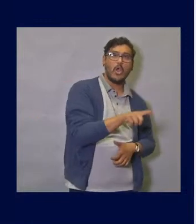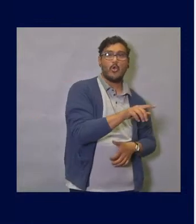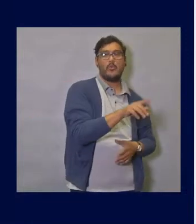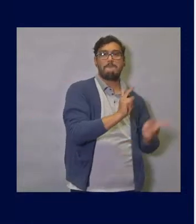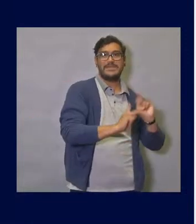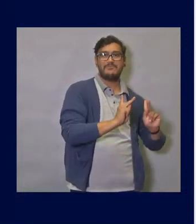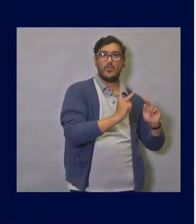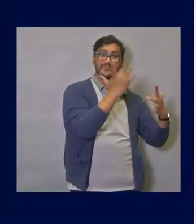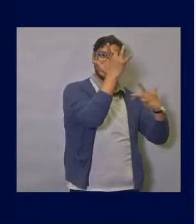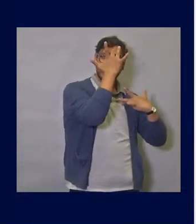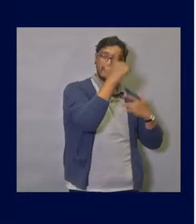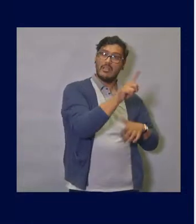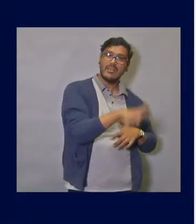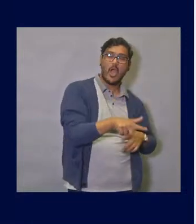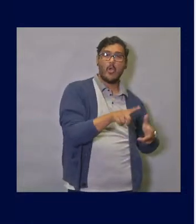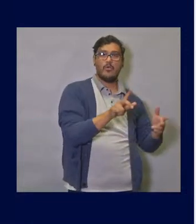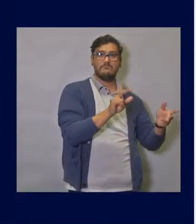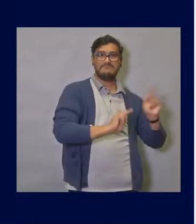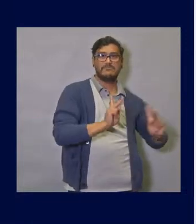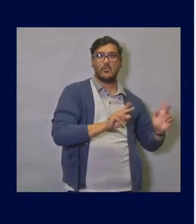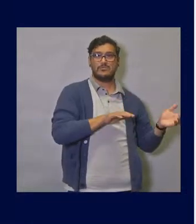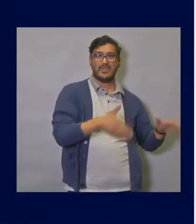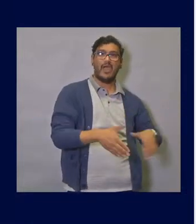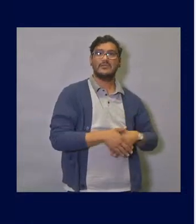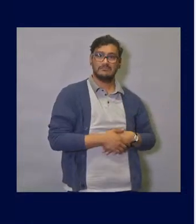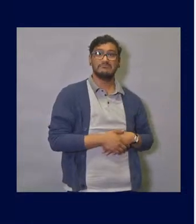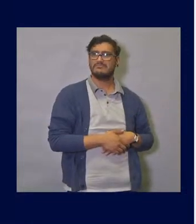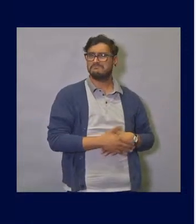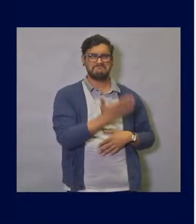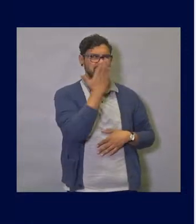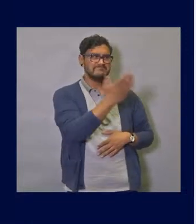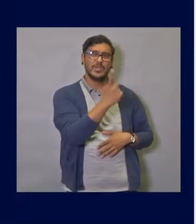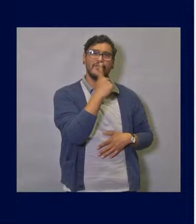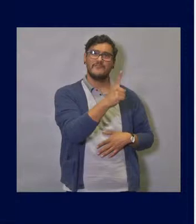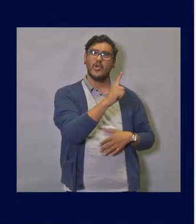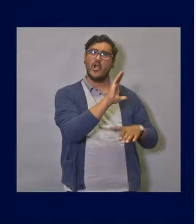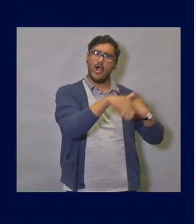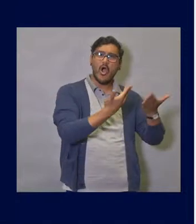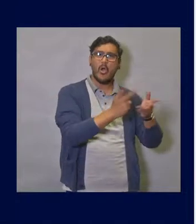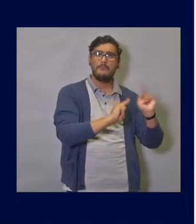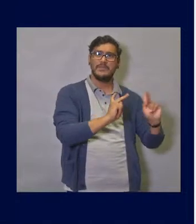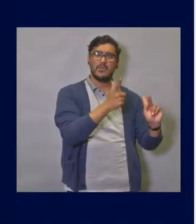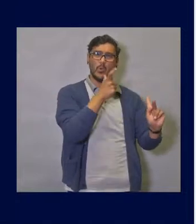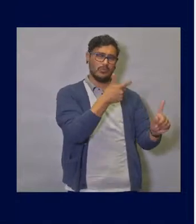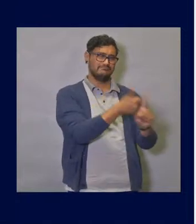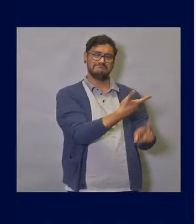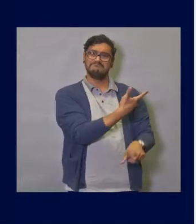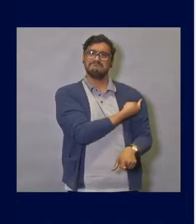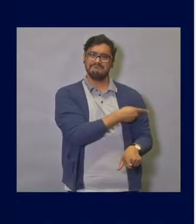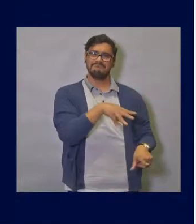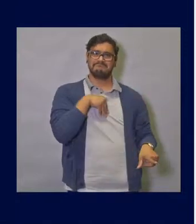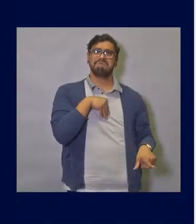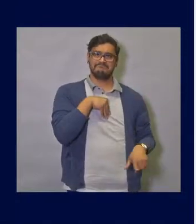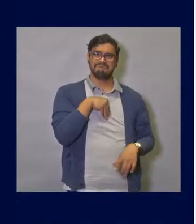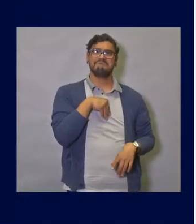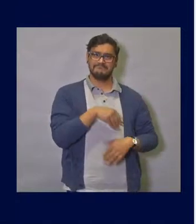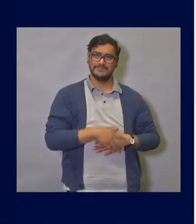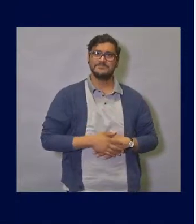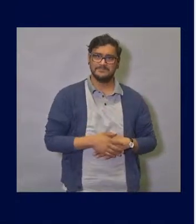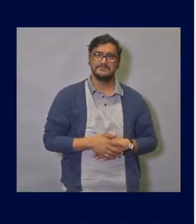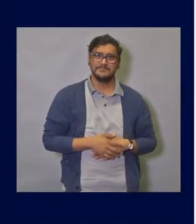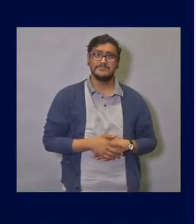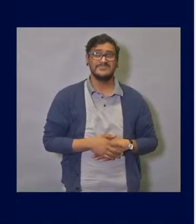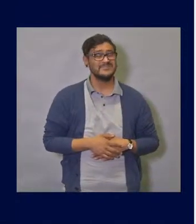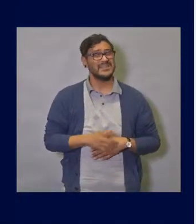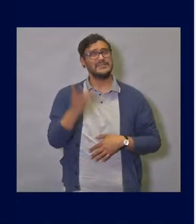And we're grateful to everyone that got vaccinated and to the teams that coordinated vaccinations at each site. When we think about this